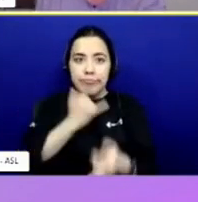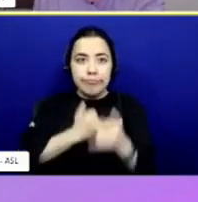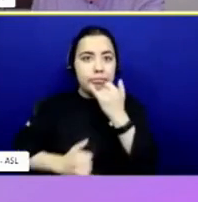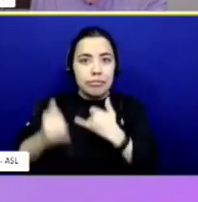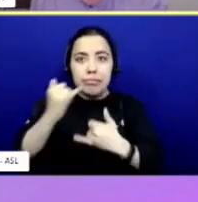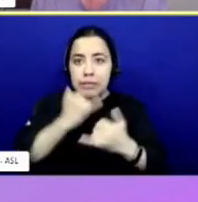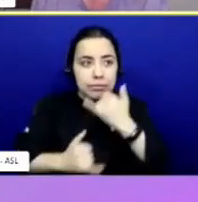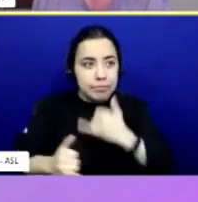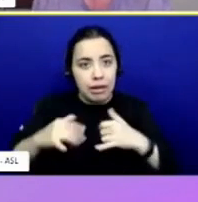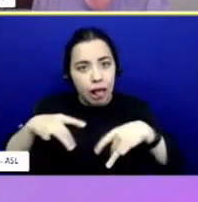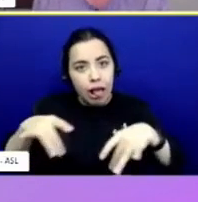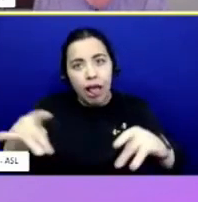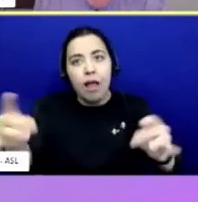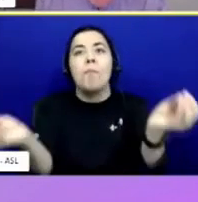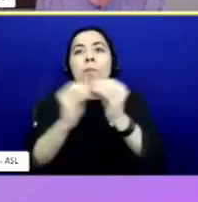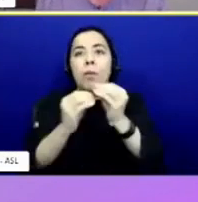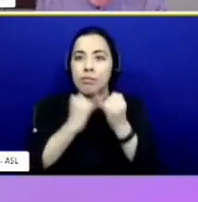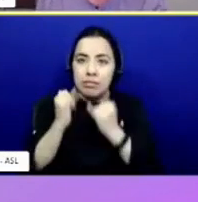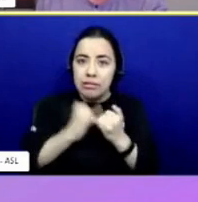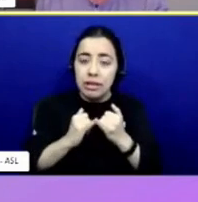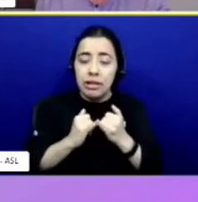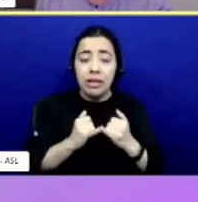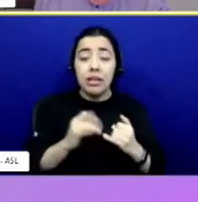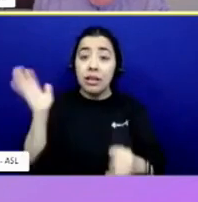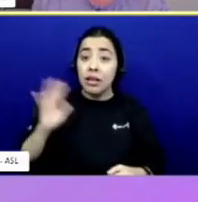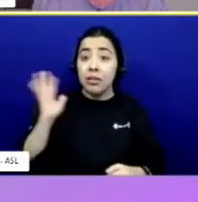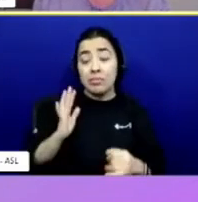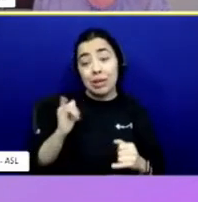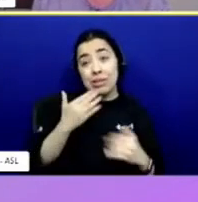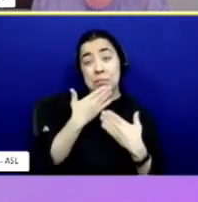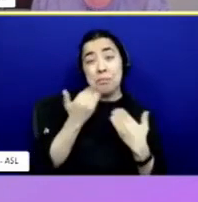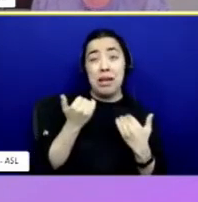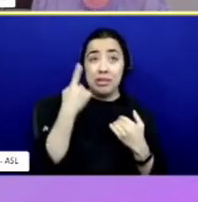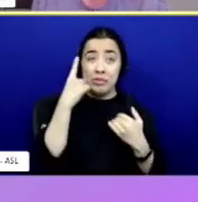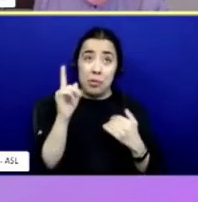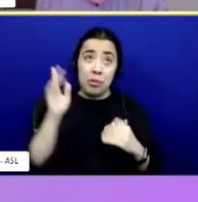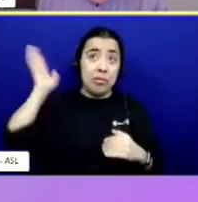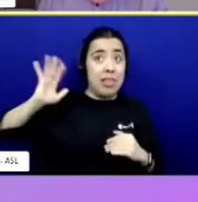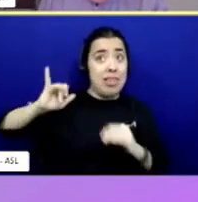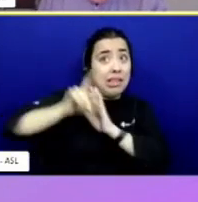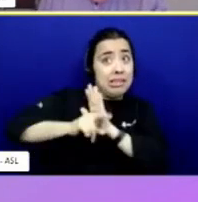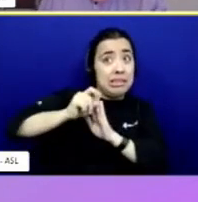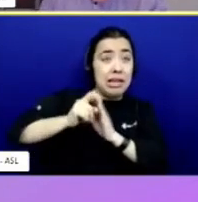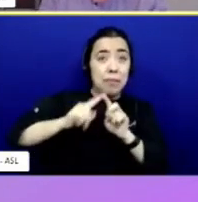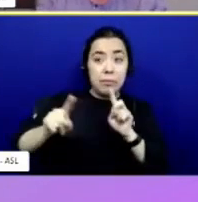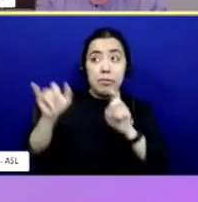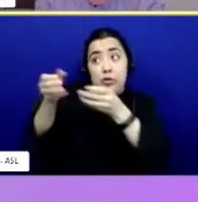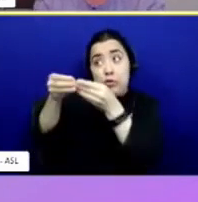it was the best we had for a good long while, but it wasn't really tenable as a solution.